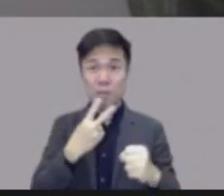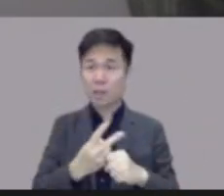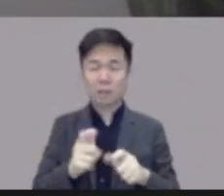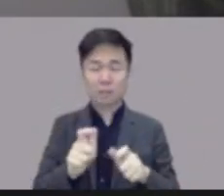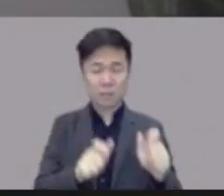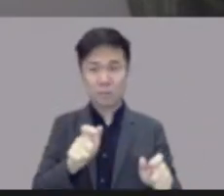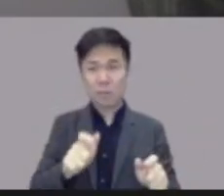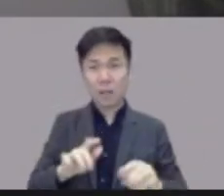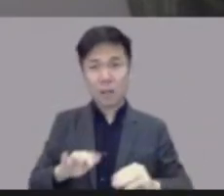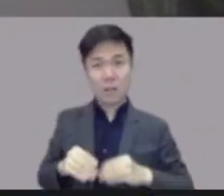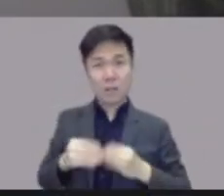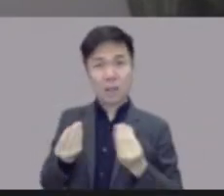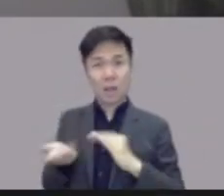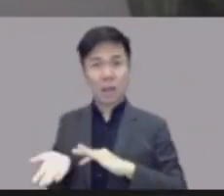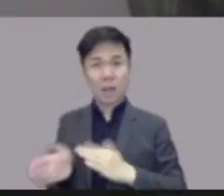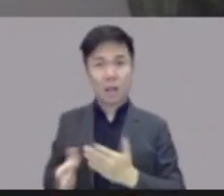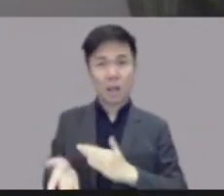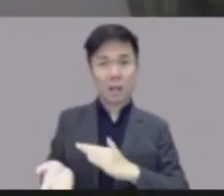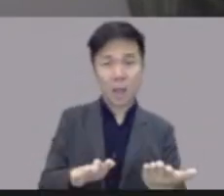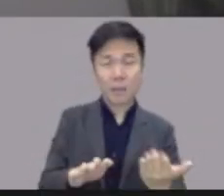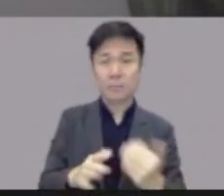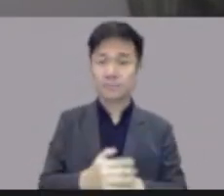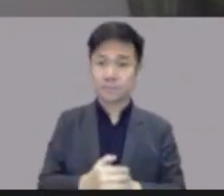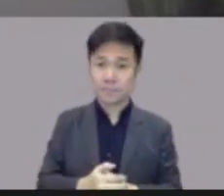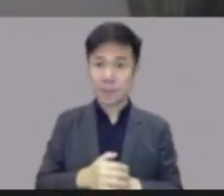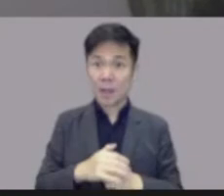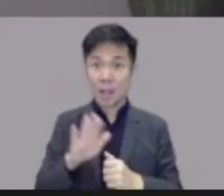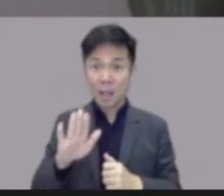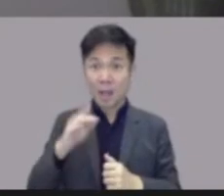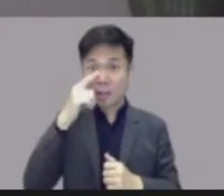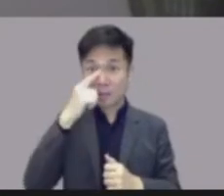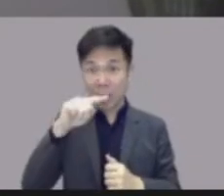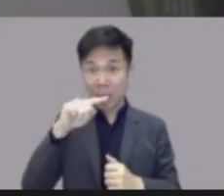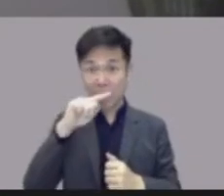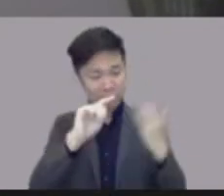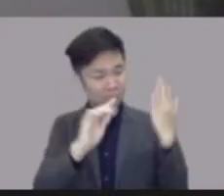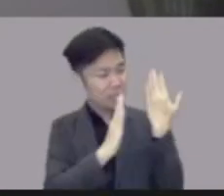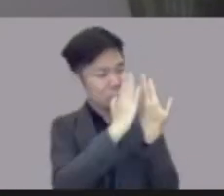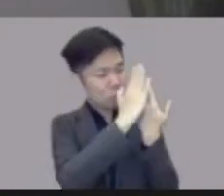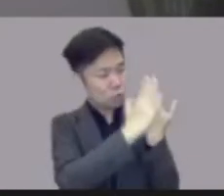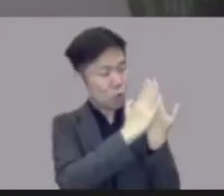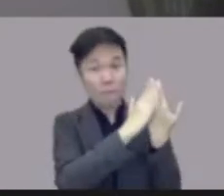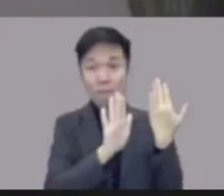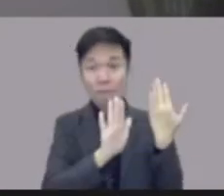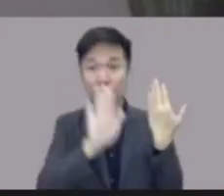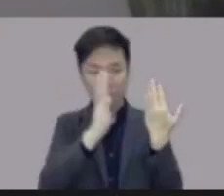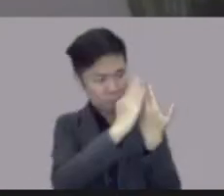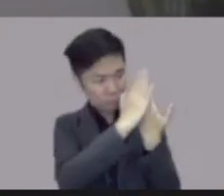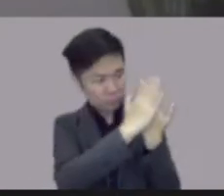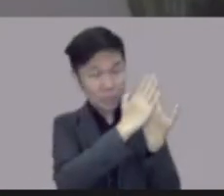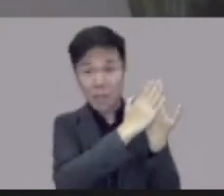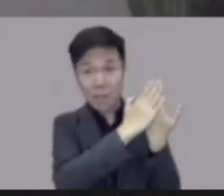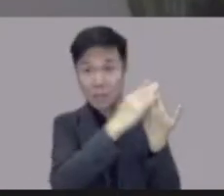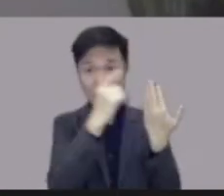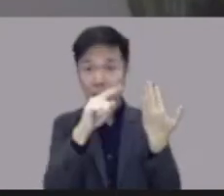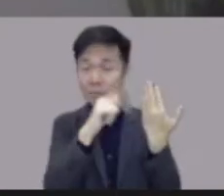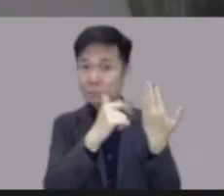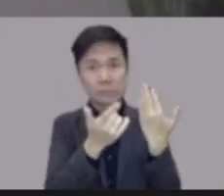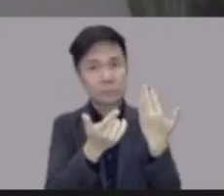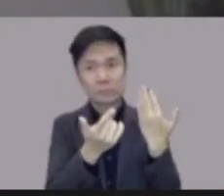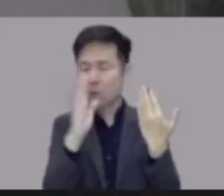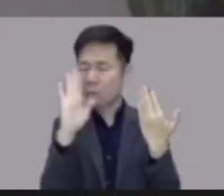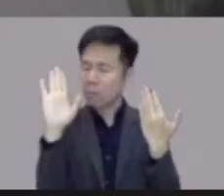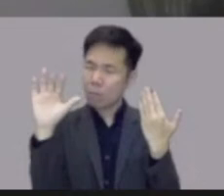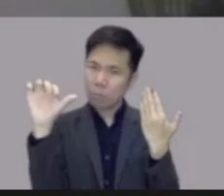residing in the northern part of Thailand where the air quality is the worst average life expectancy may be reduced by as much as